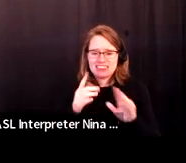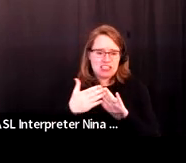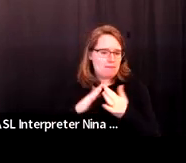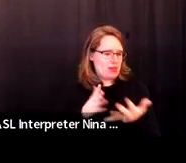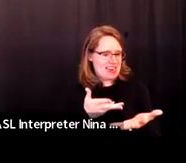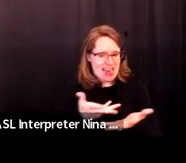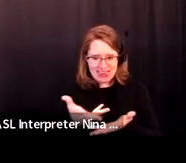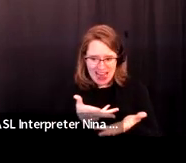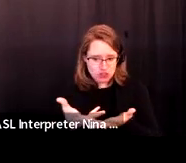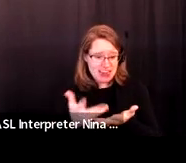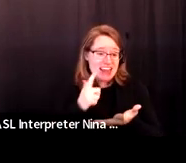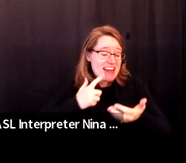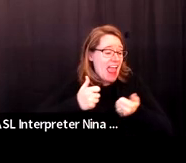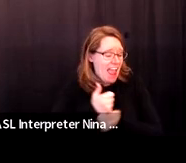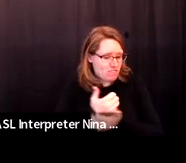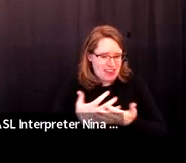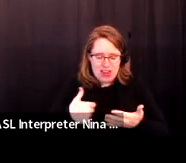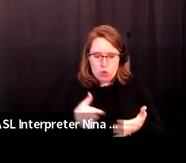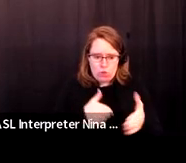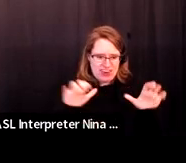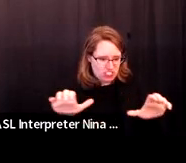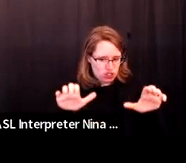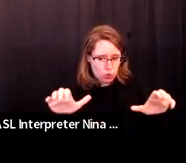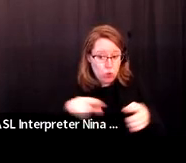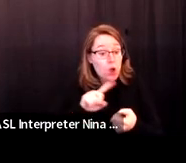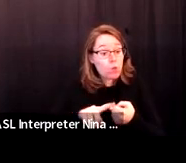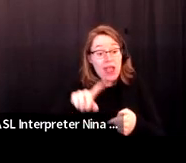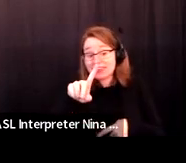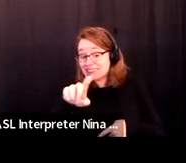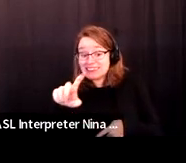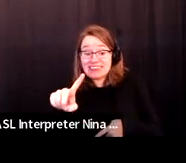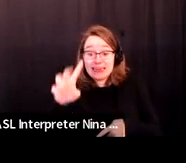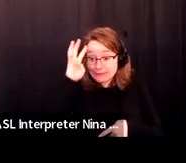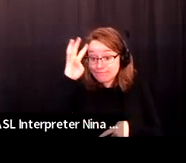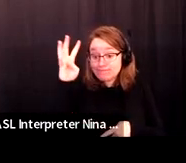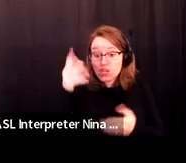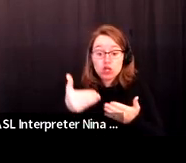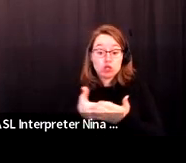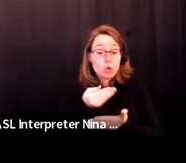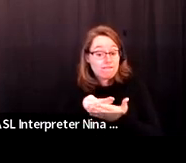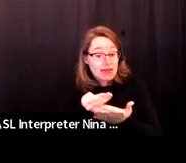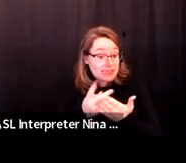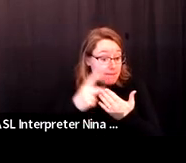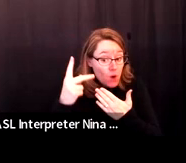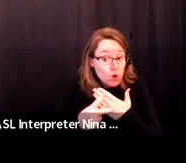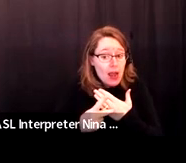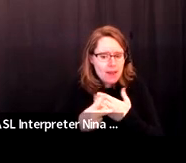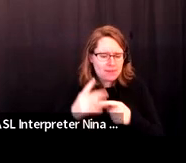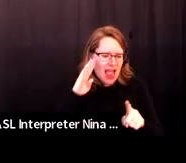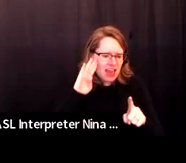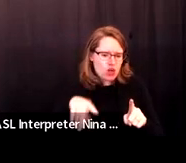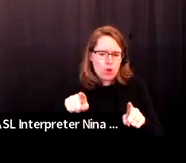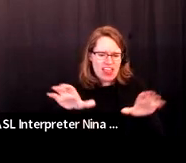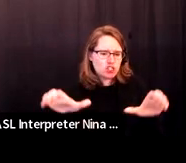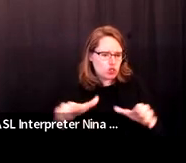we do, right? When DEED is putting together its new, funding programs, and I know they do a lot of outreach already,